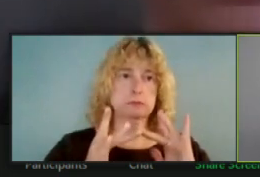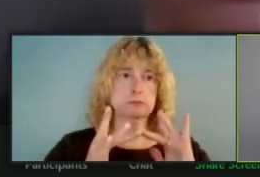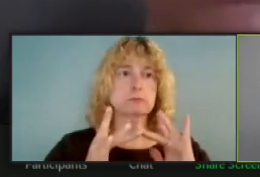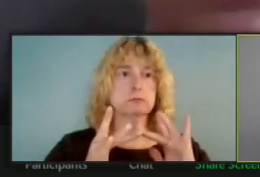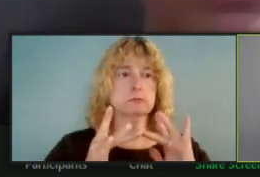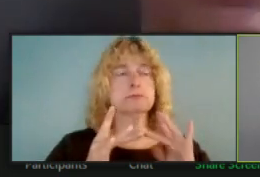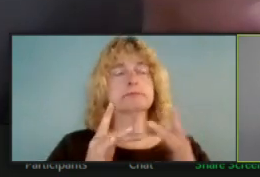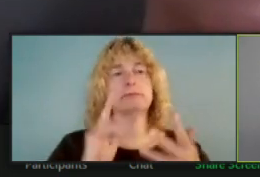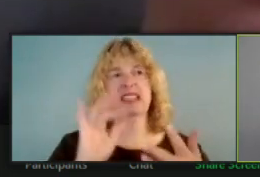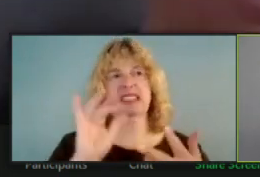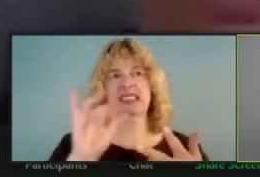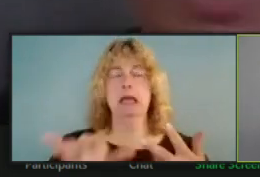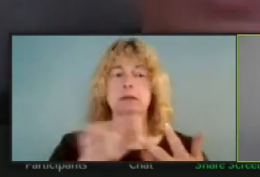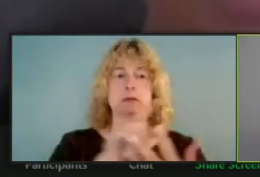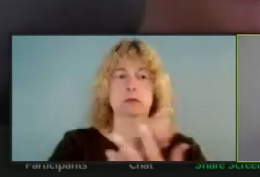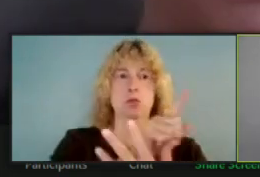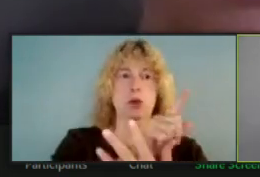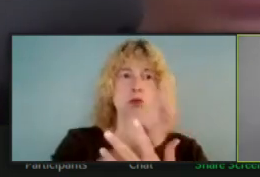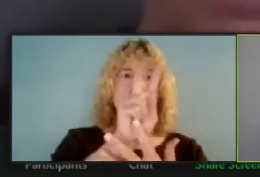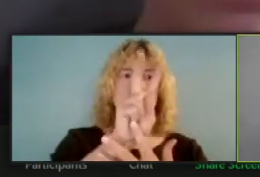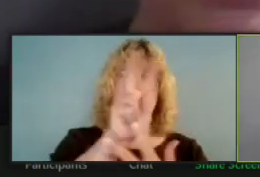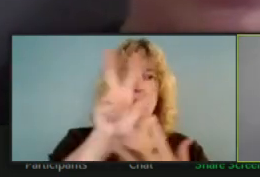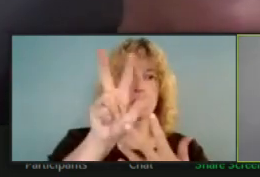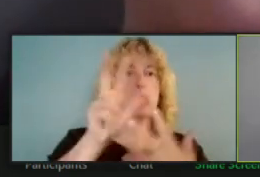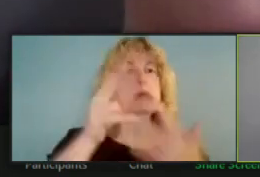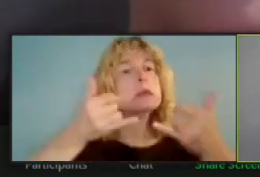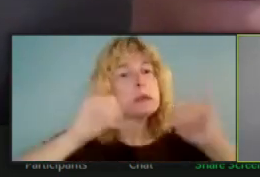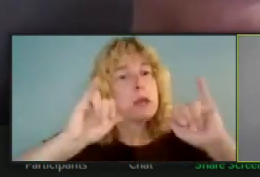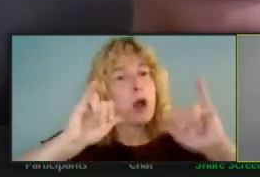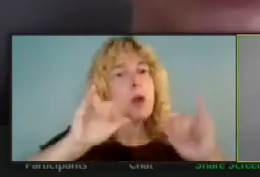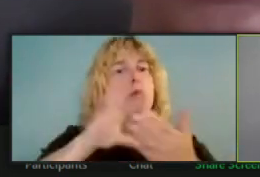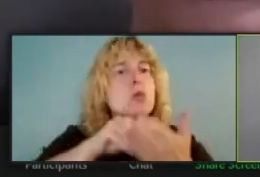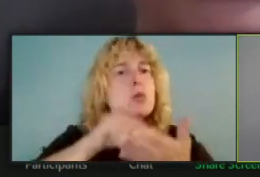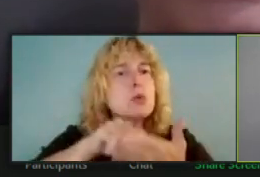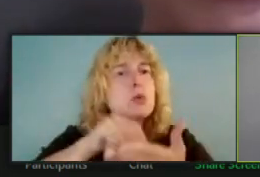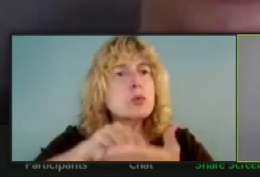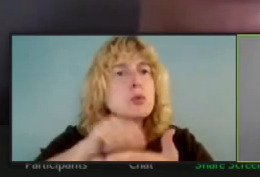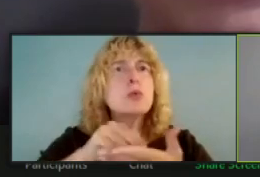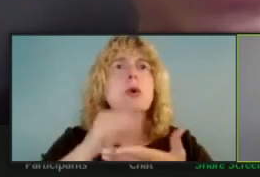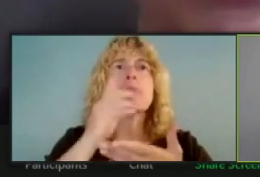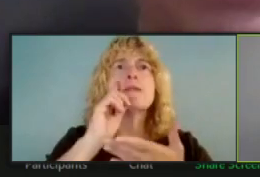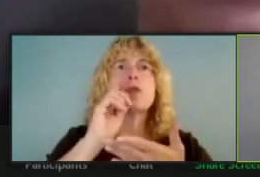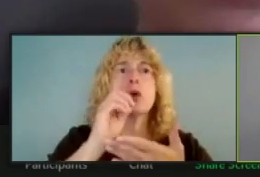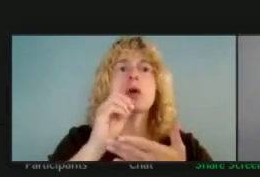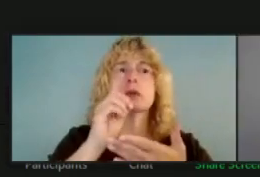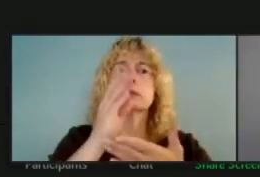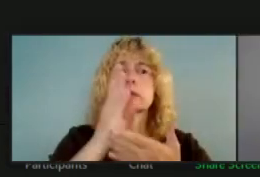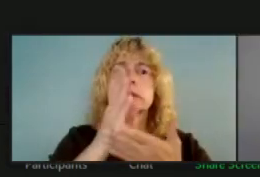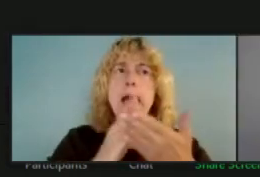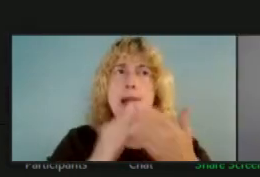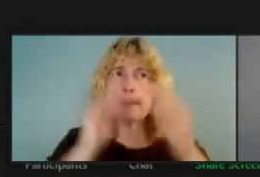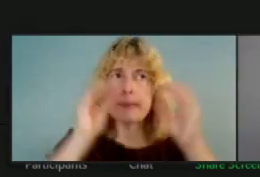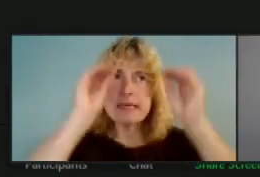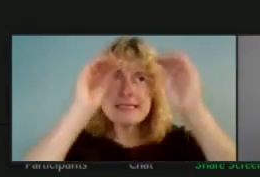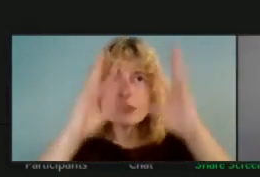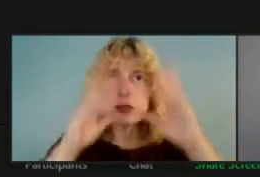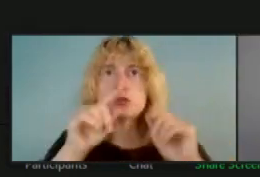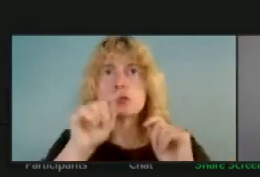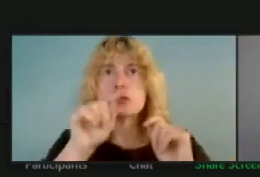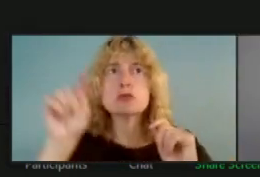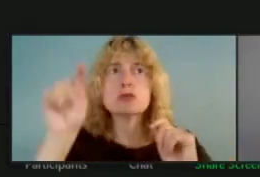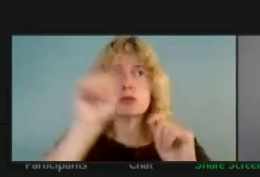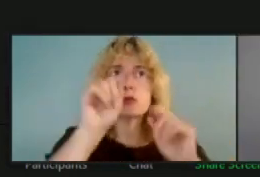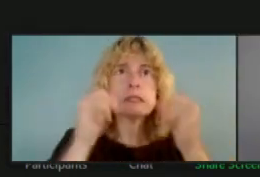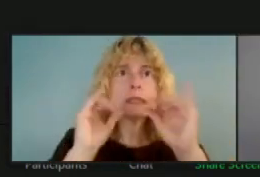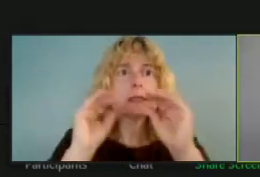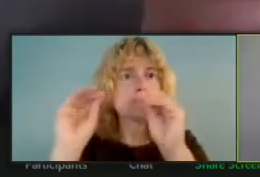instruction. Learning was still happening for certain teachers were still teaching, and students were